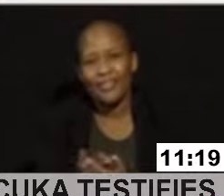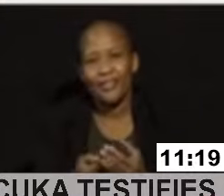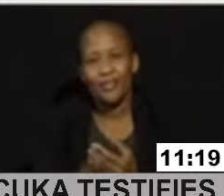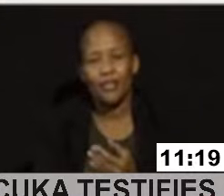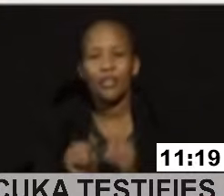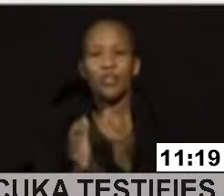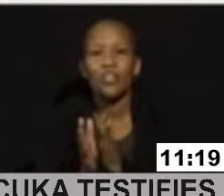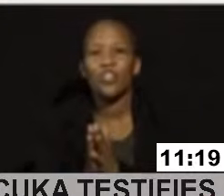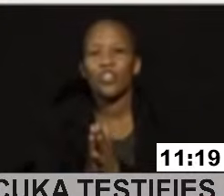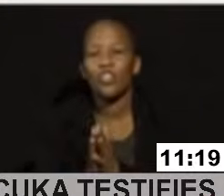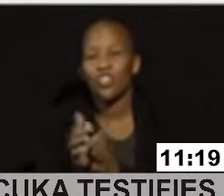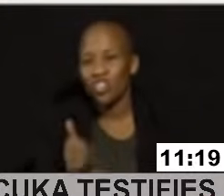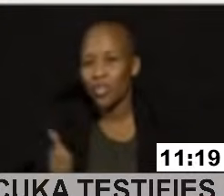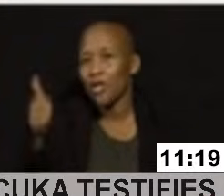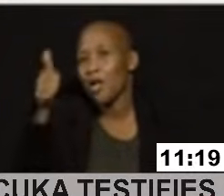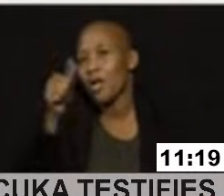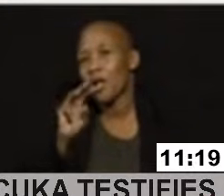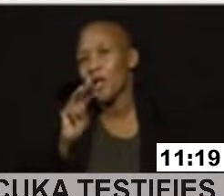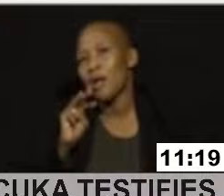General Magnus Malan.